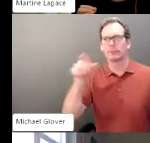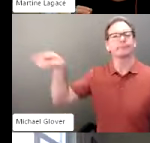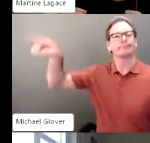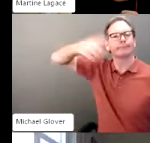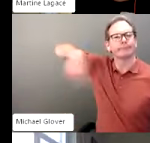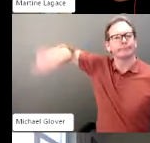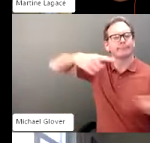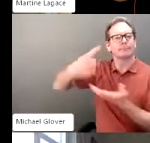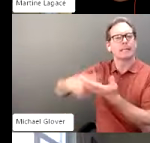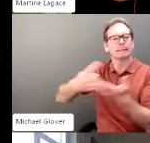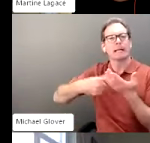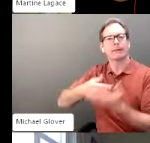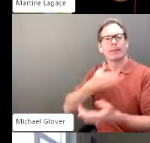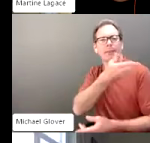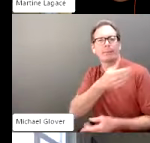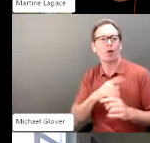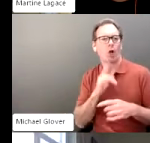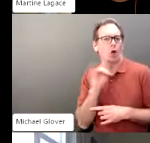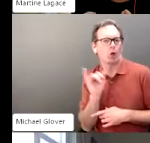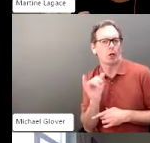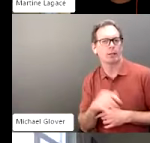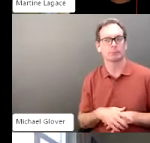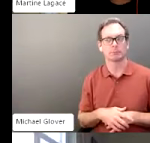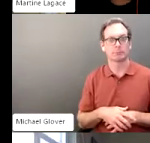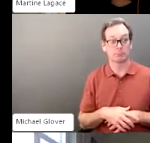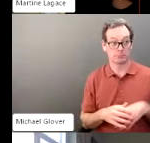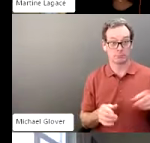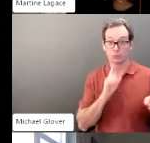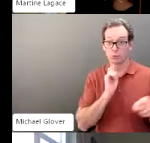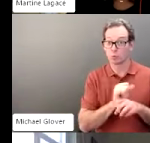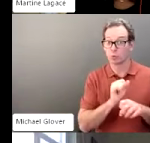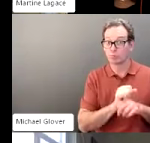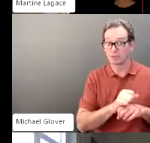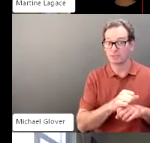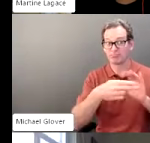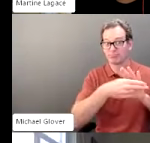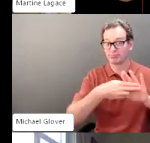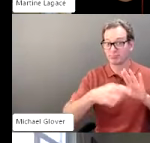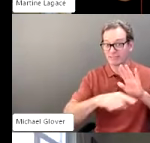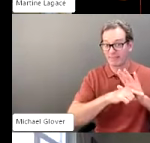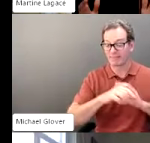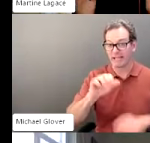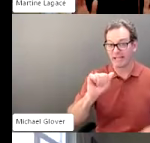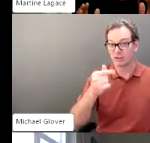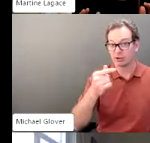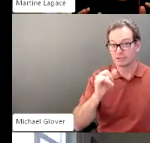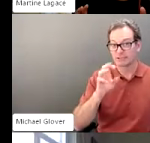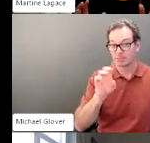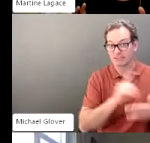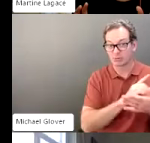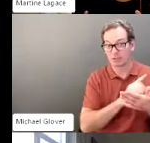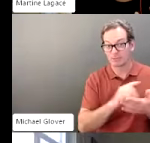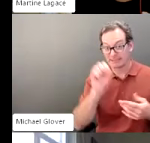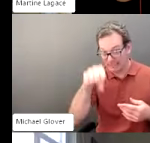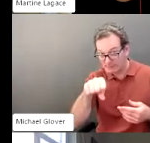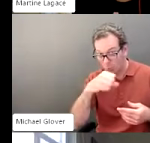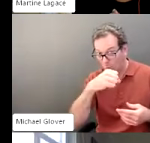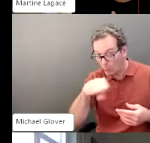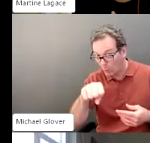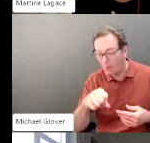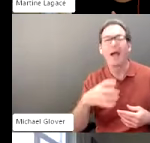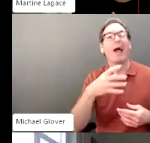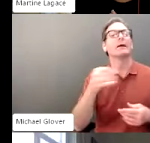so, how were they imbued with ageism, and to what extent as well? So we targeted 4 types of